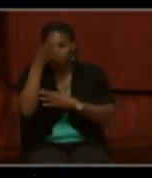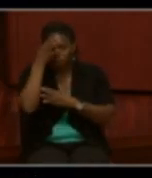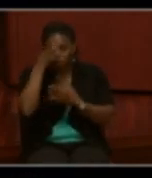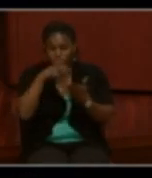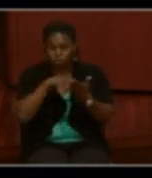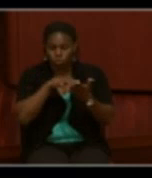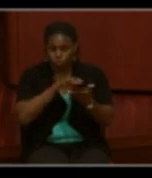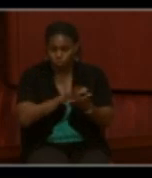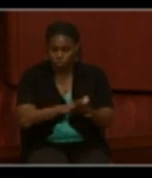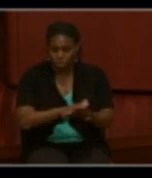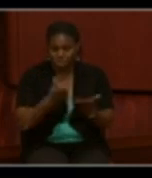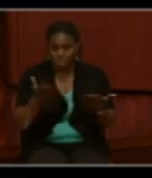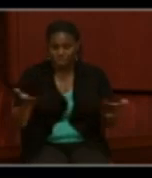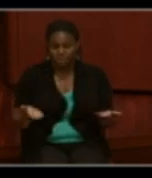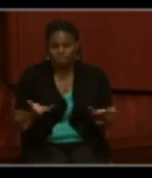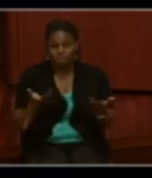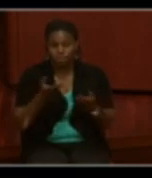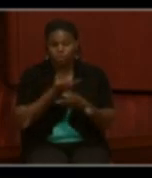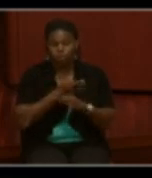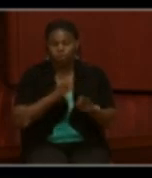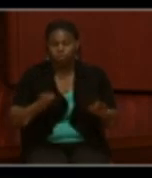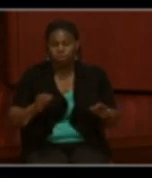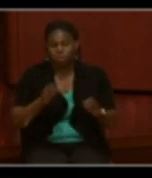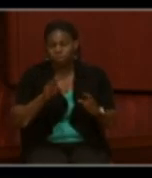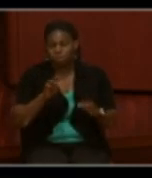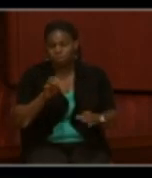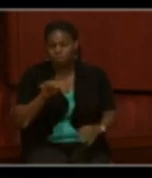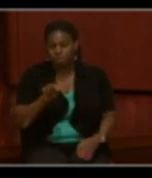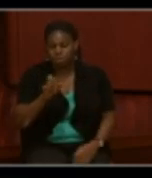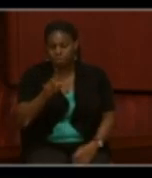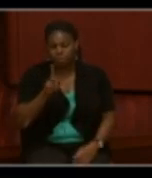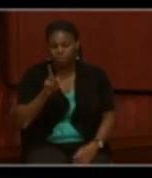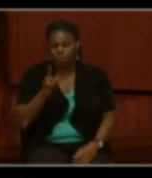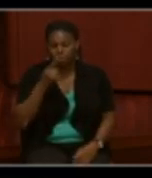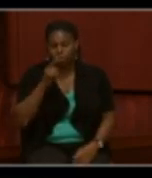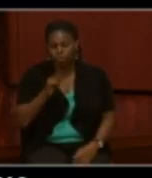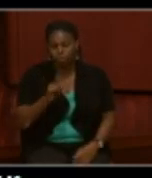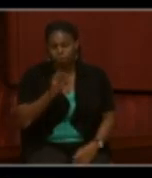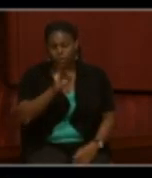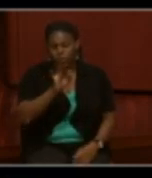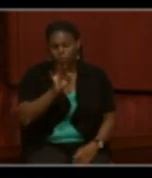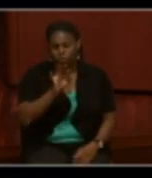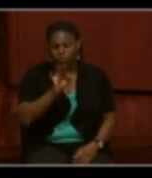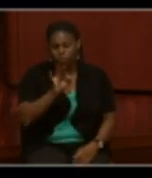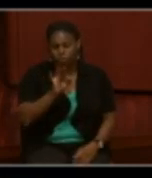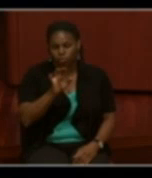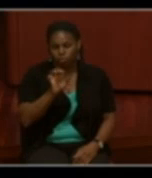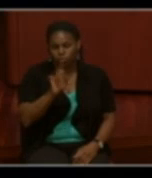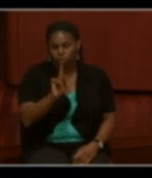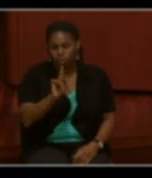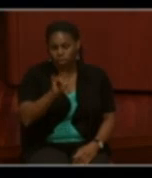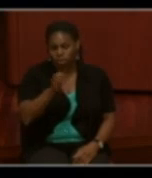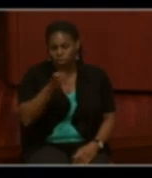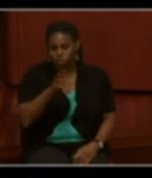the Freedman's Bank account of Frank Over Jr. His account was opened on June 12, 1871.